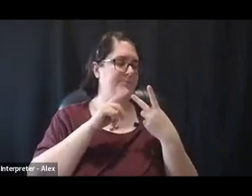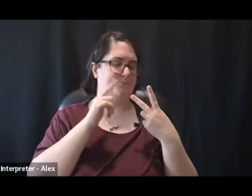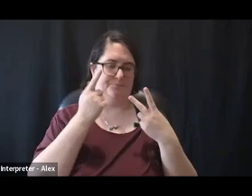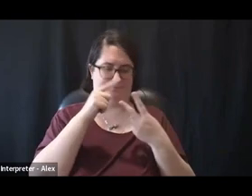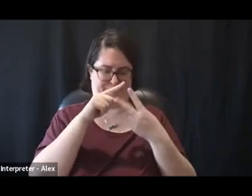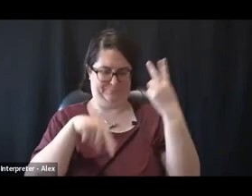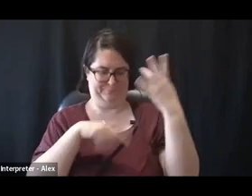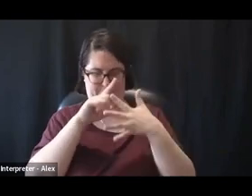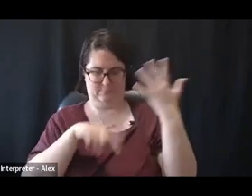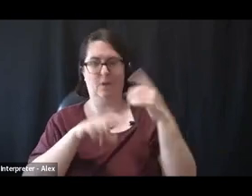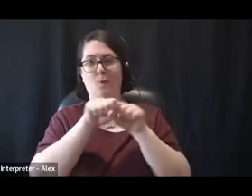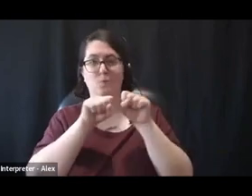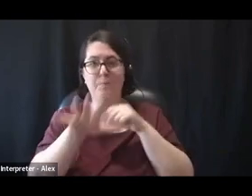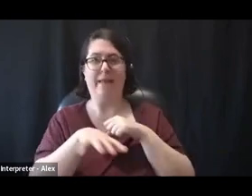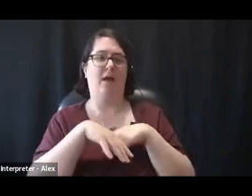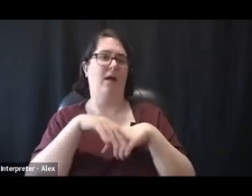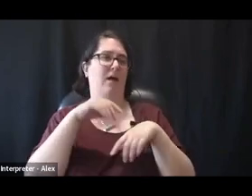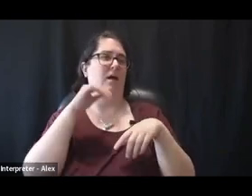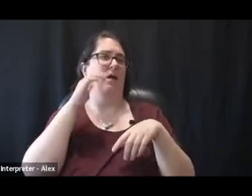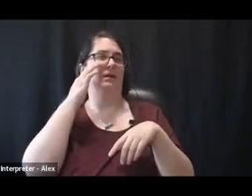all of them, social media, and